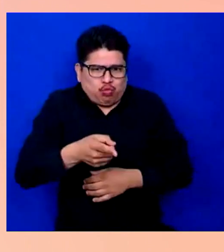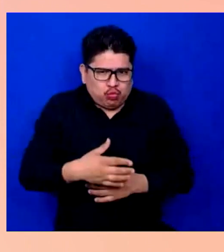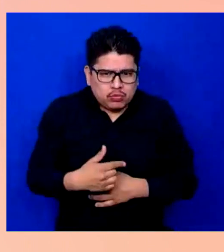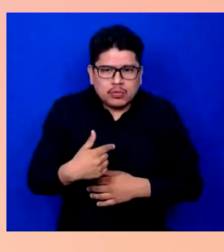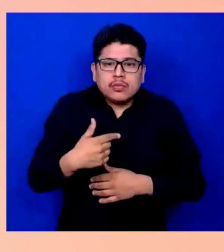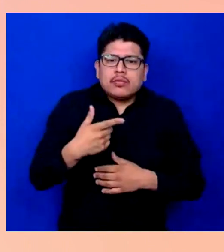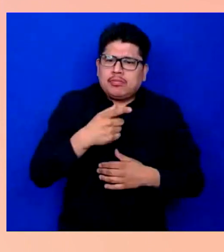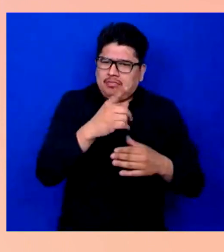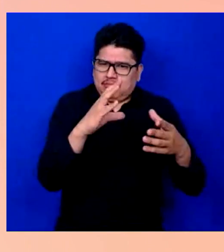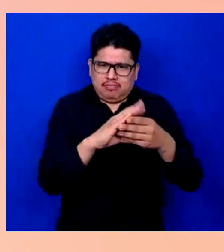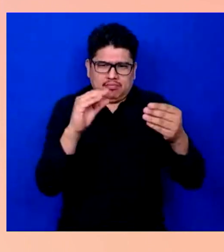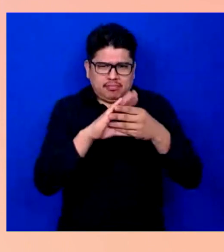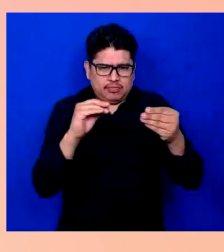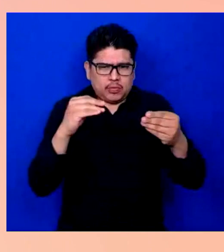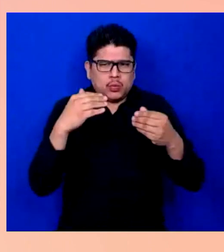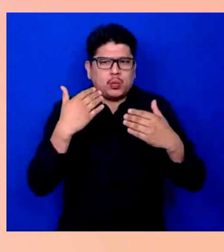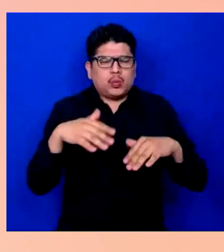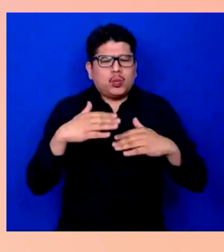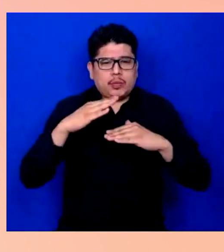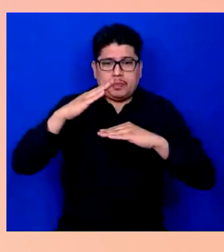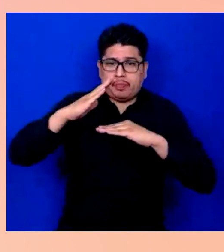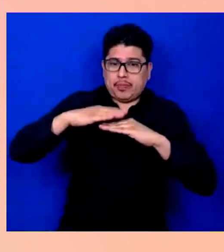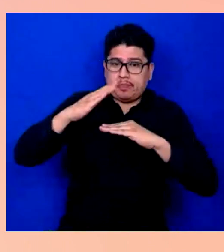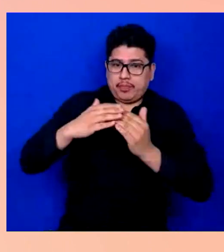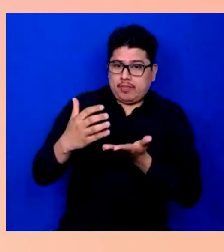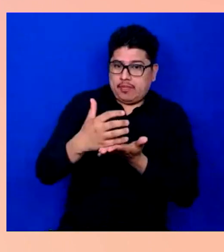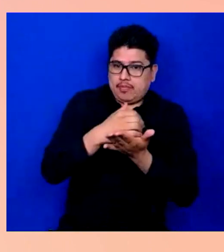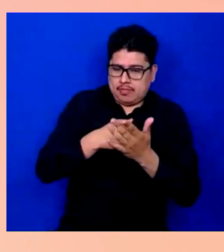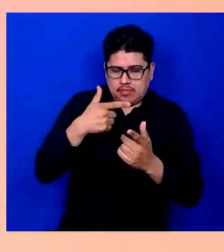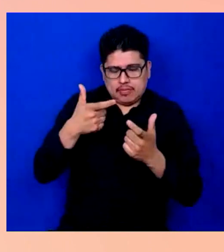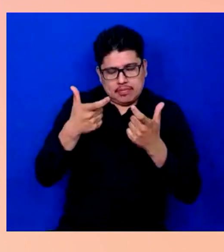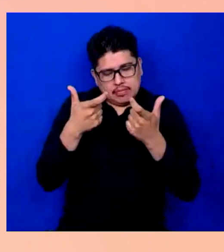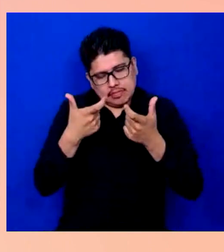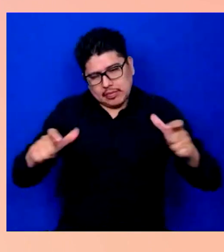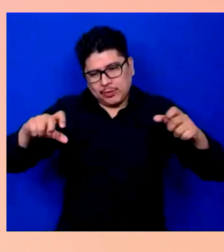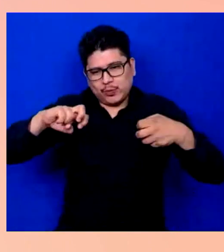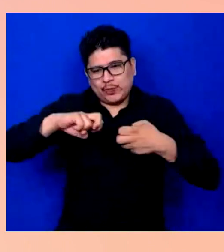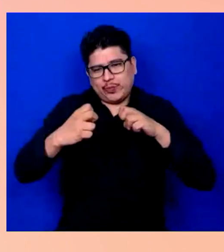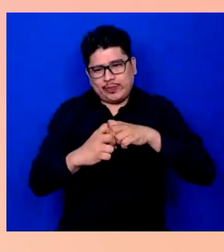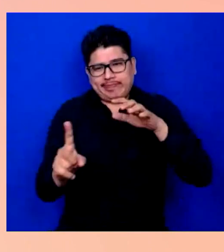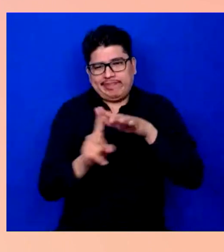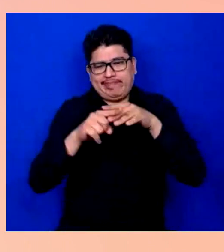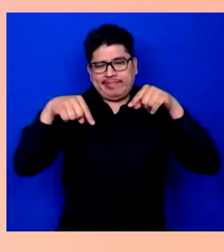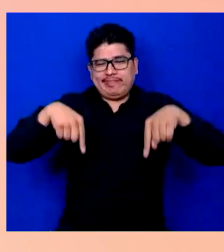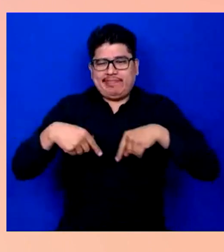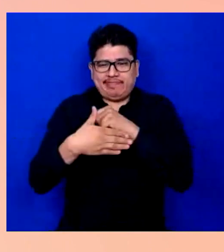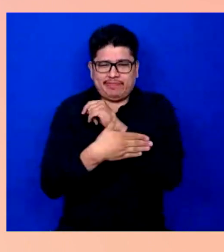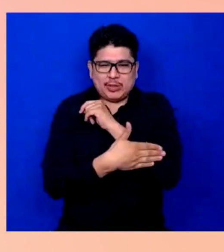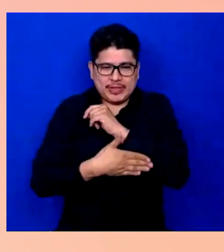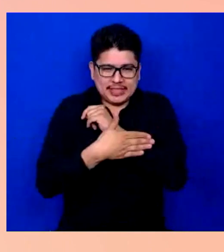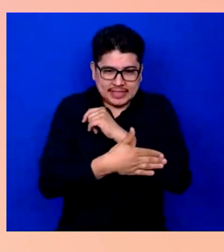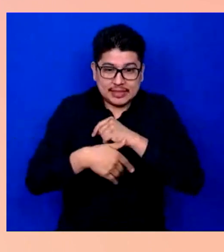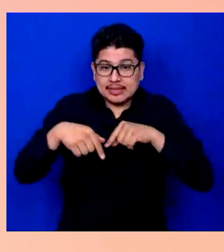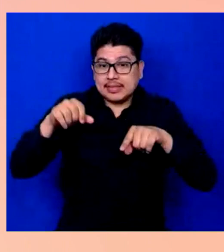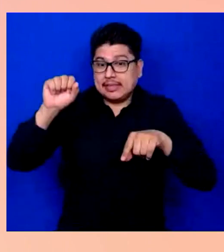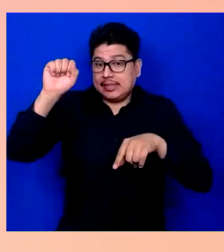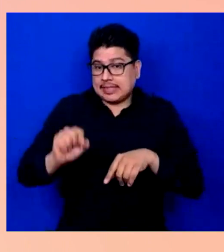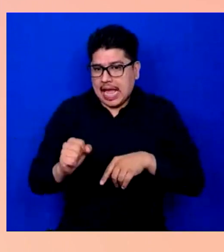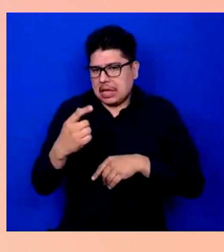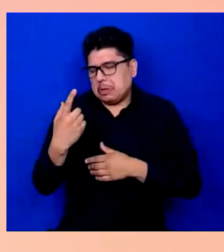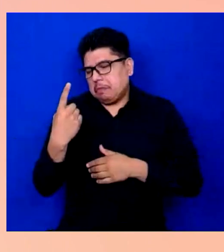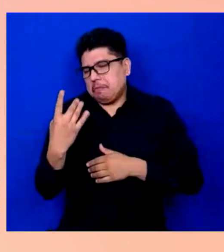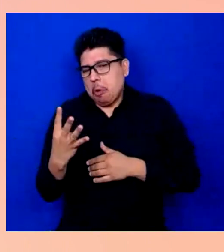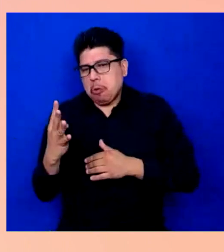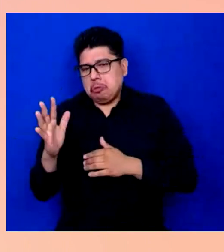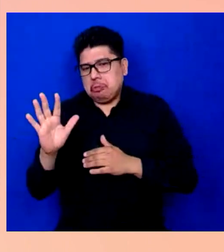wage is a massive issue in this country and here in the South. A quarter of 14C